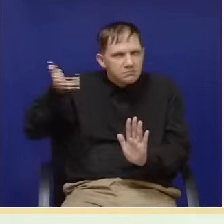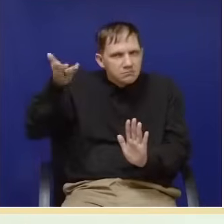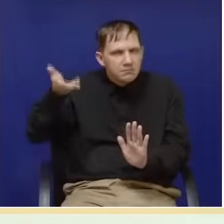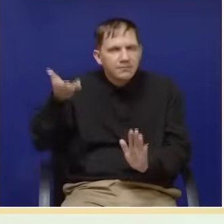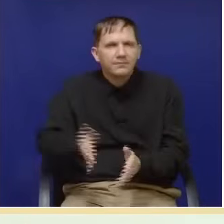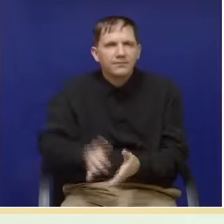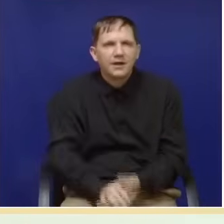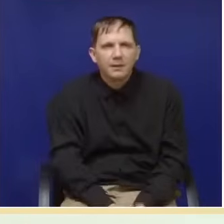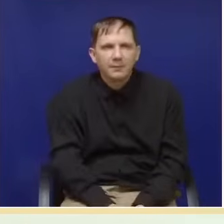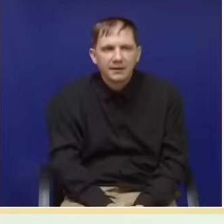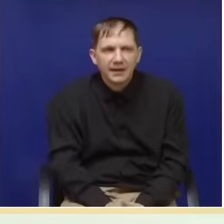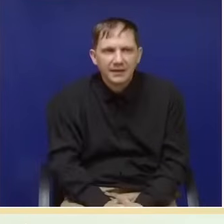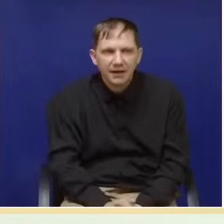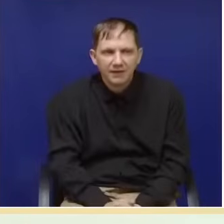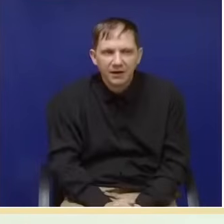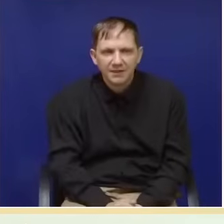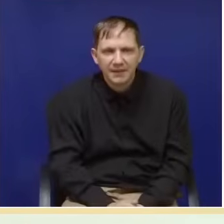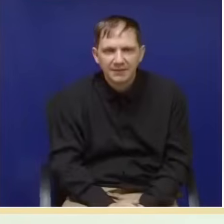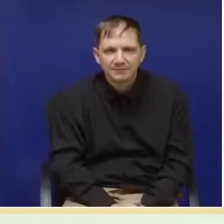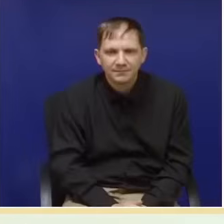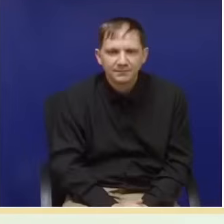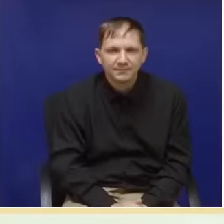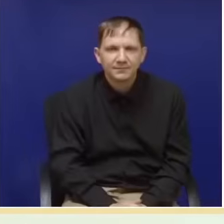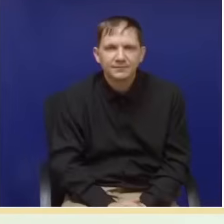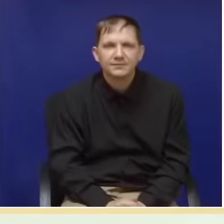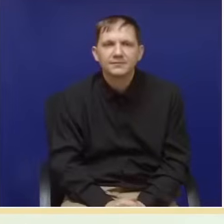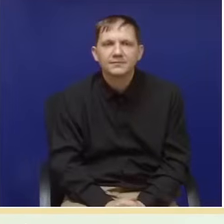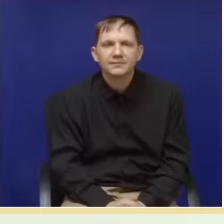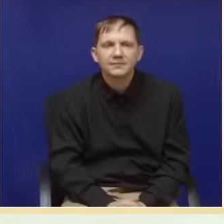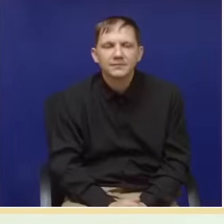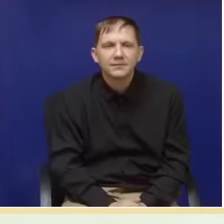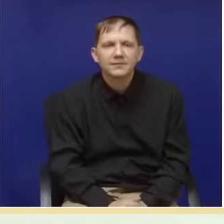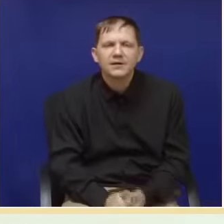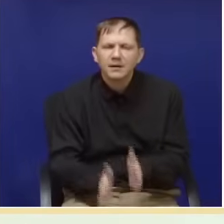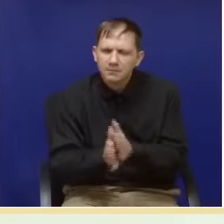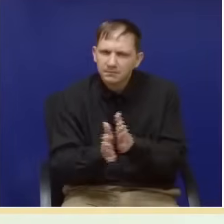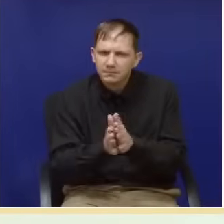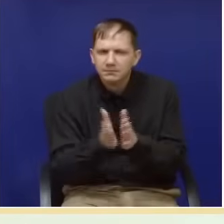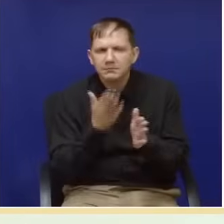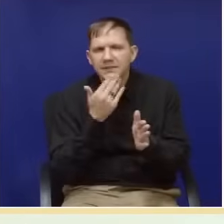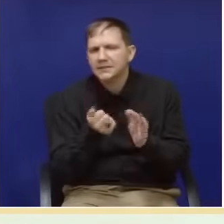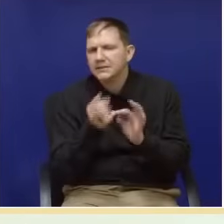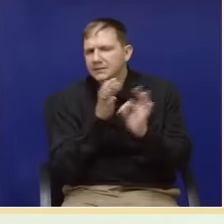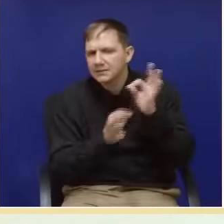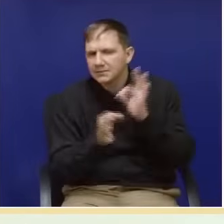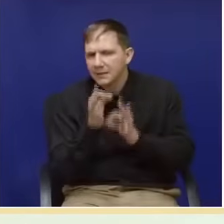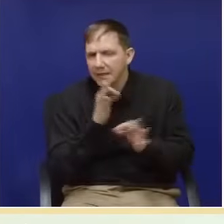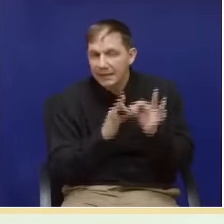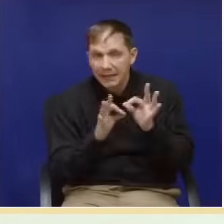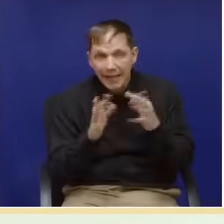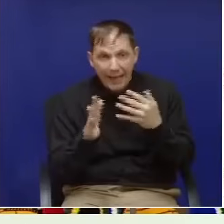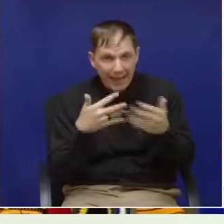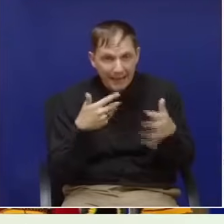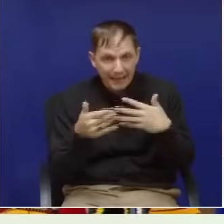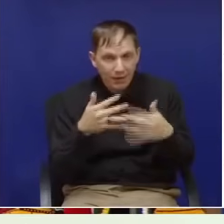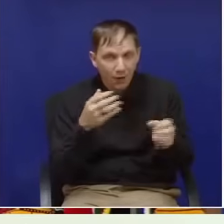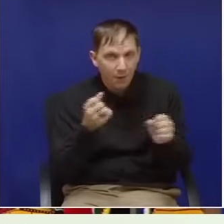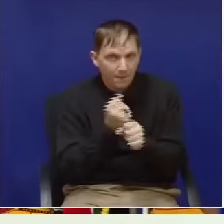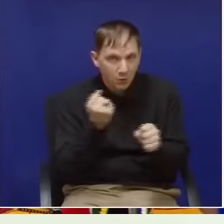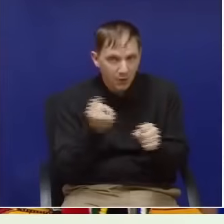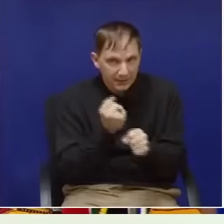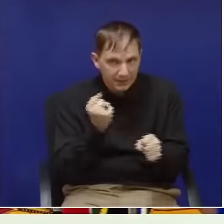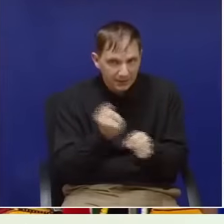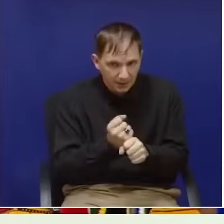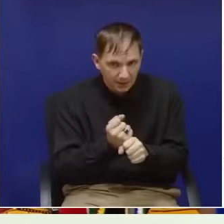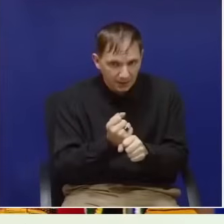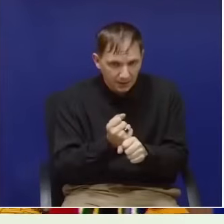start. Okay, Chair. DM, can you please indicate whether any operational bases